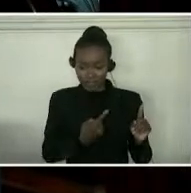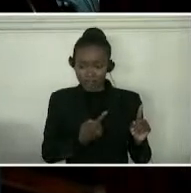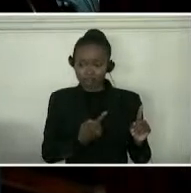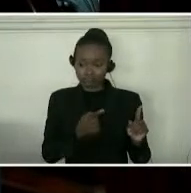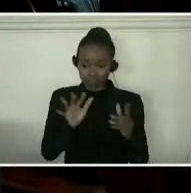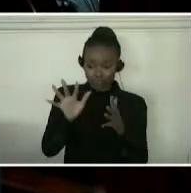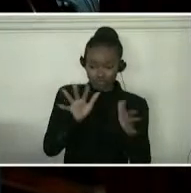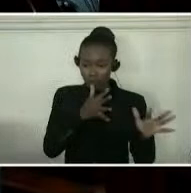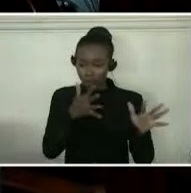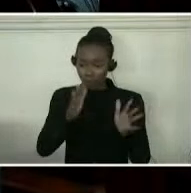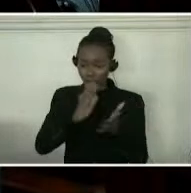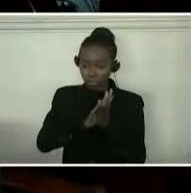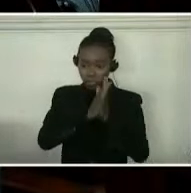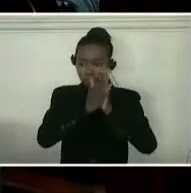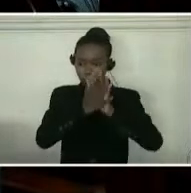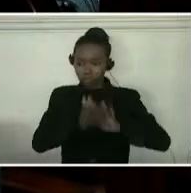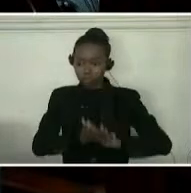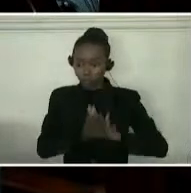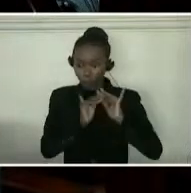again